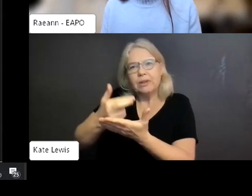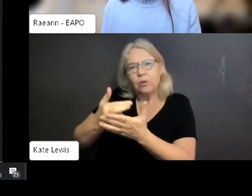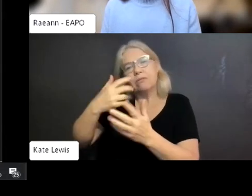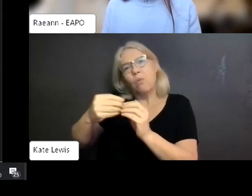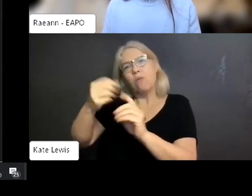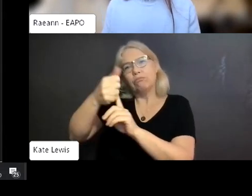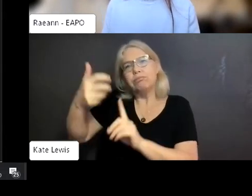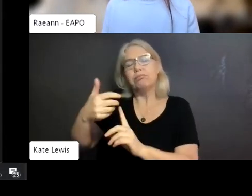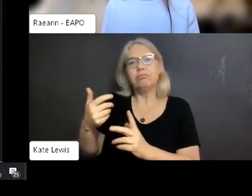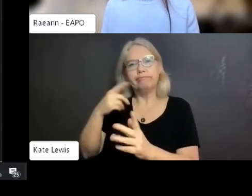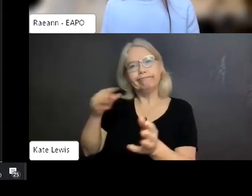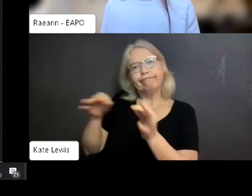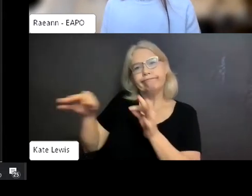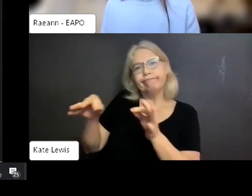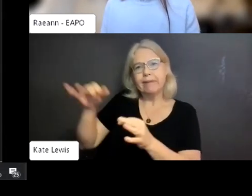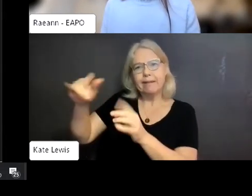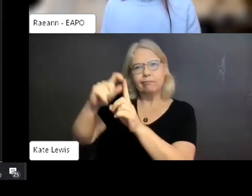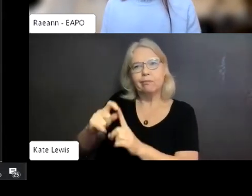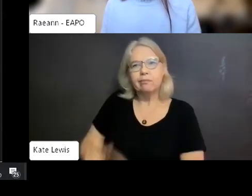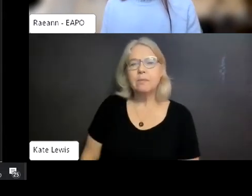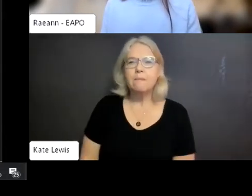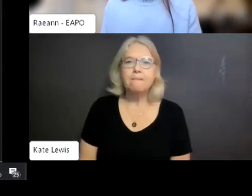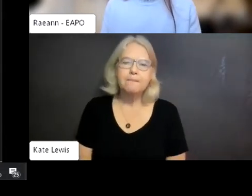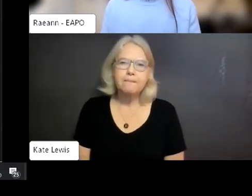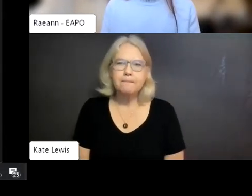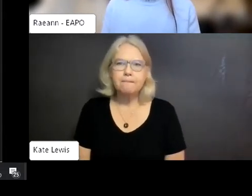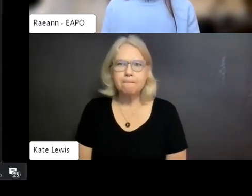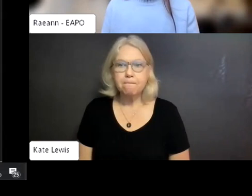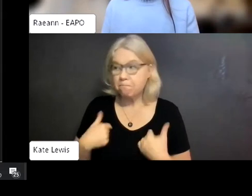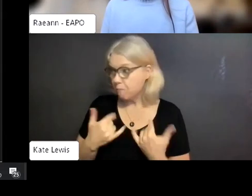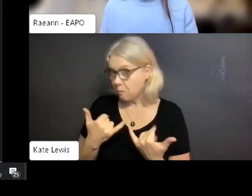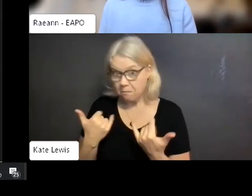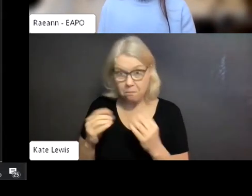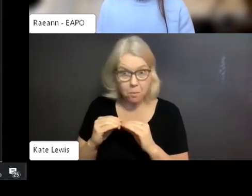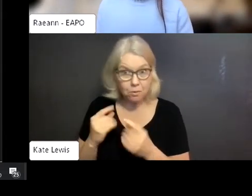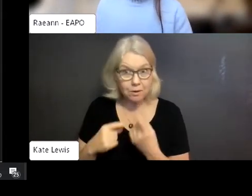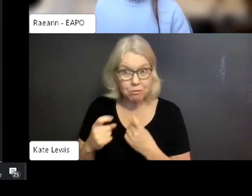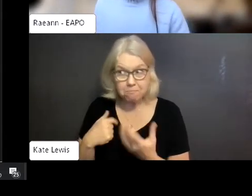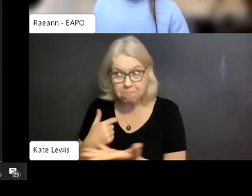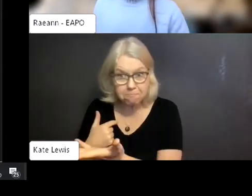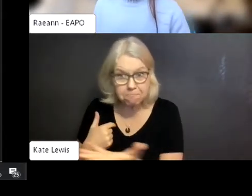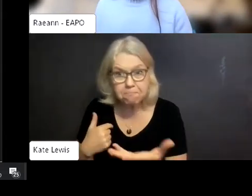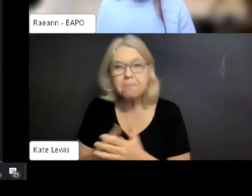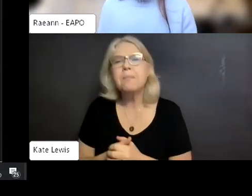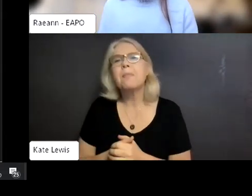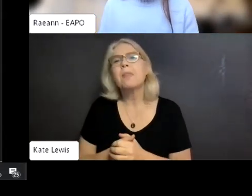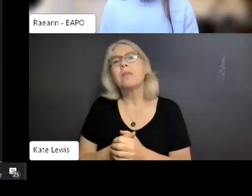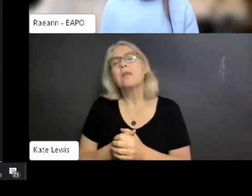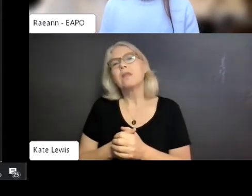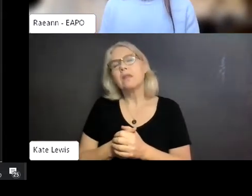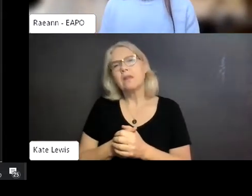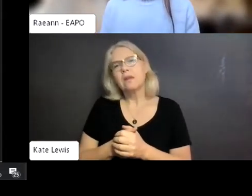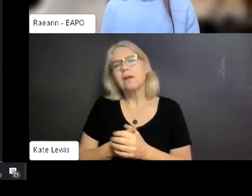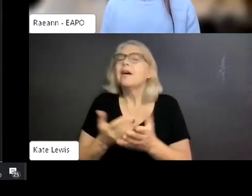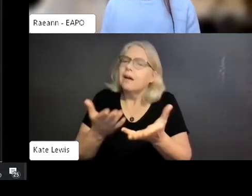And I'm just waiting to see if there's any other questions. I know there's been work also more GTA area, but the